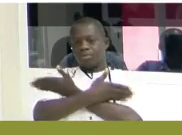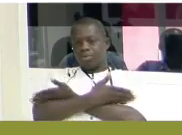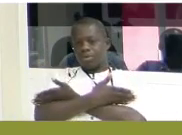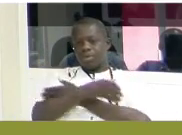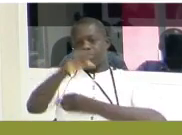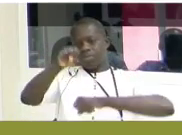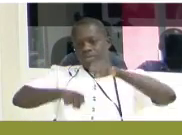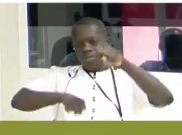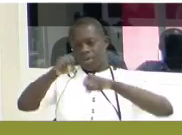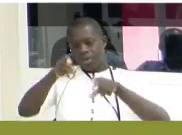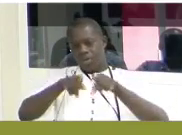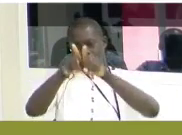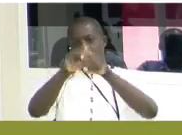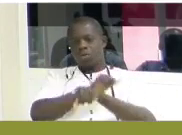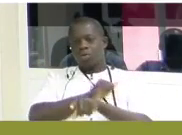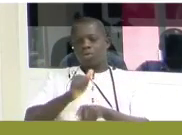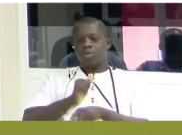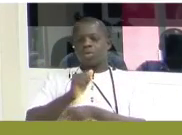is going to happen next?